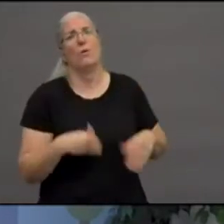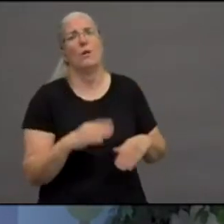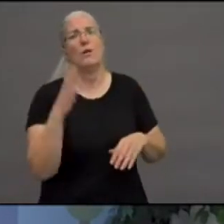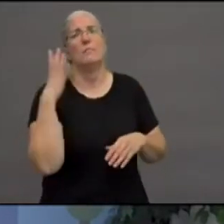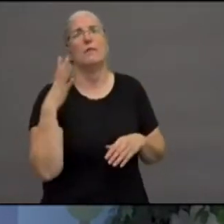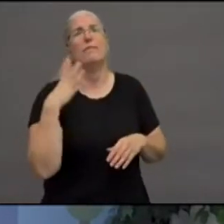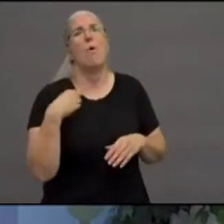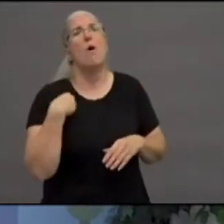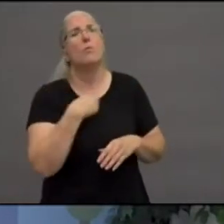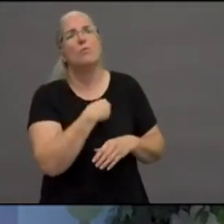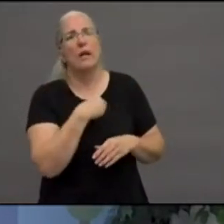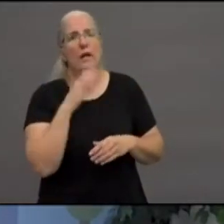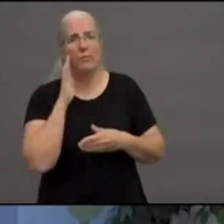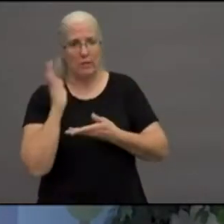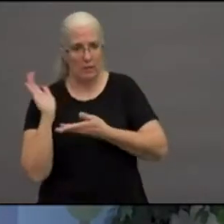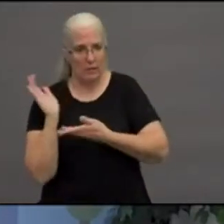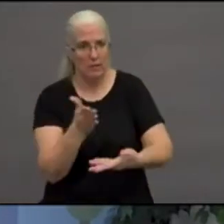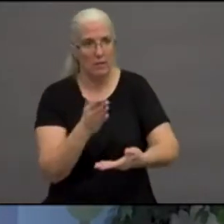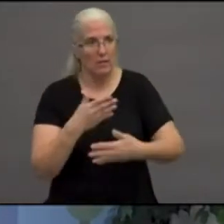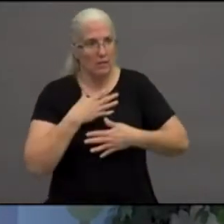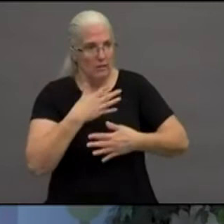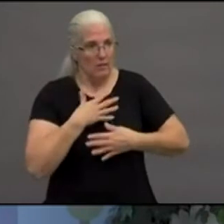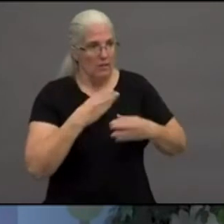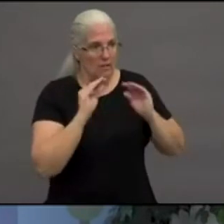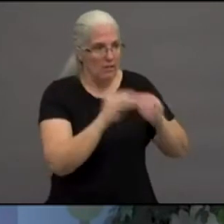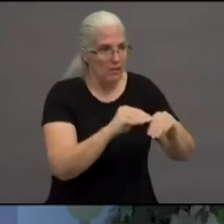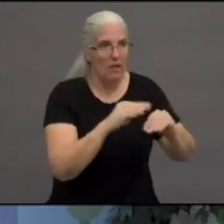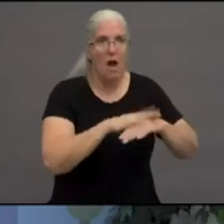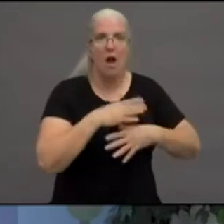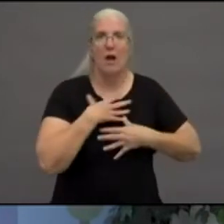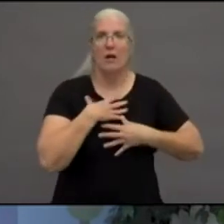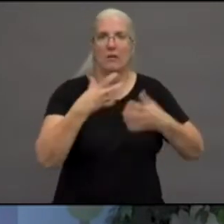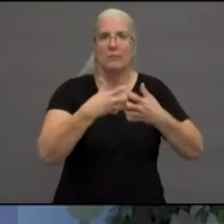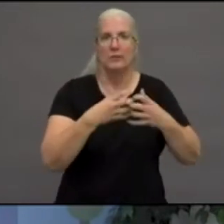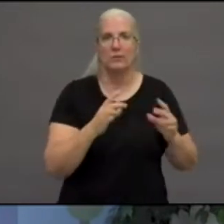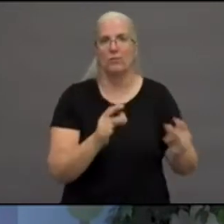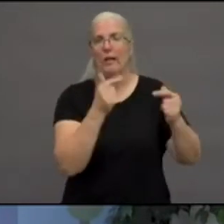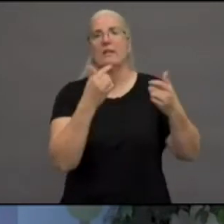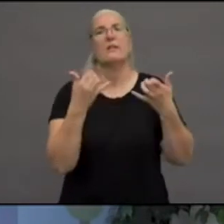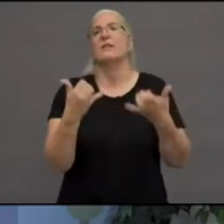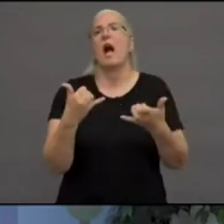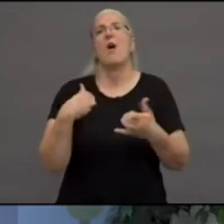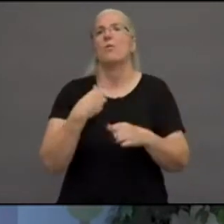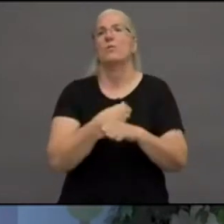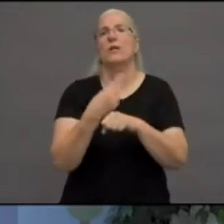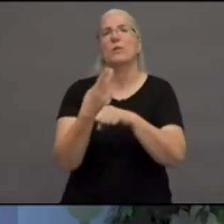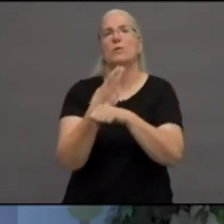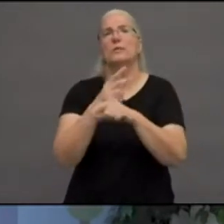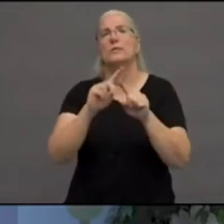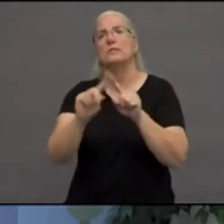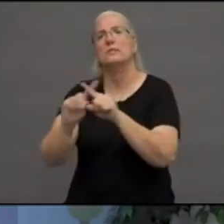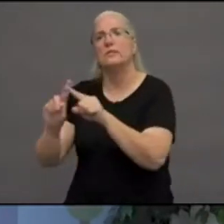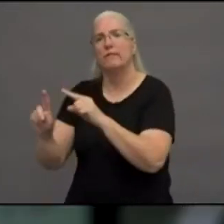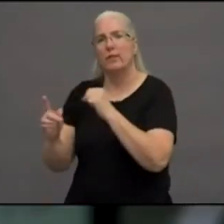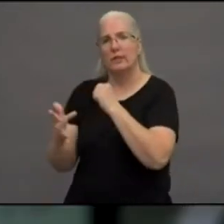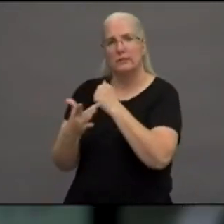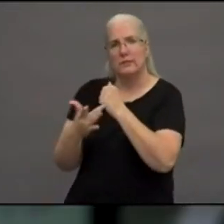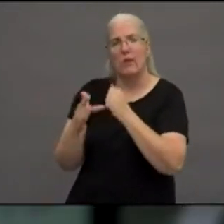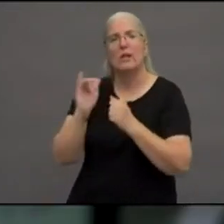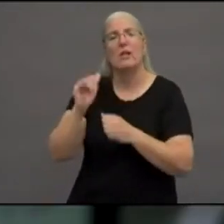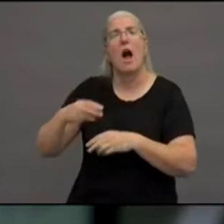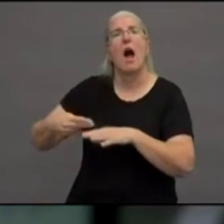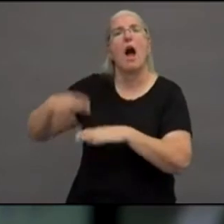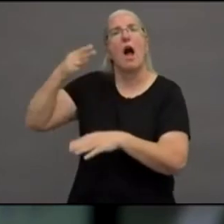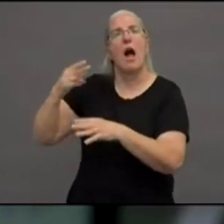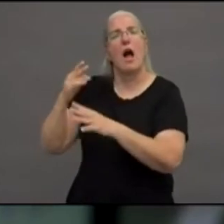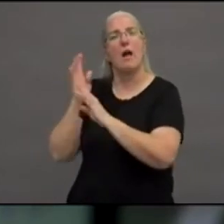using other modalities, high flow oxygen, and so that's really helped. And we're